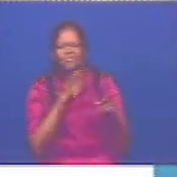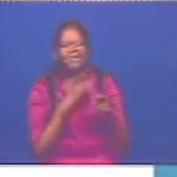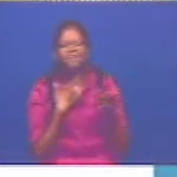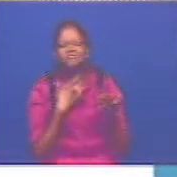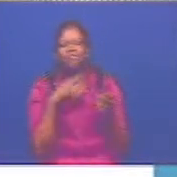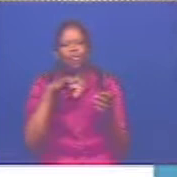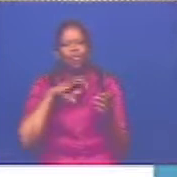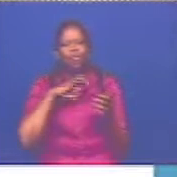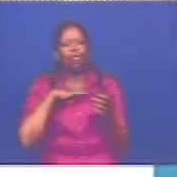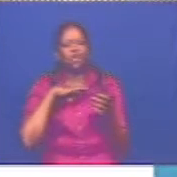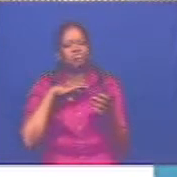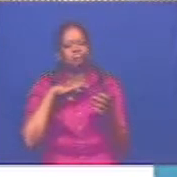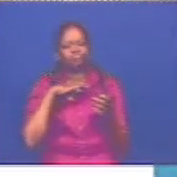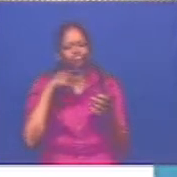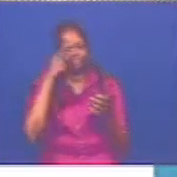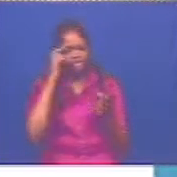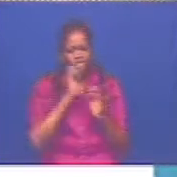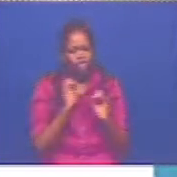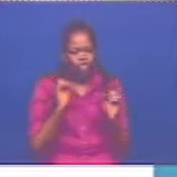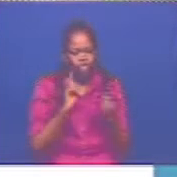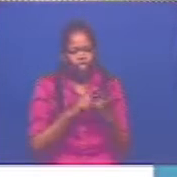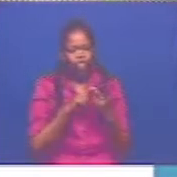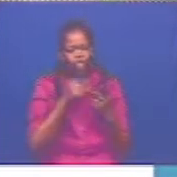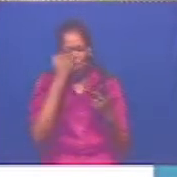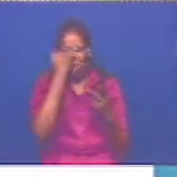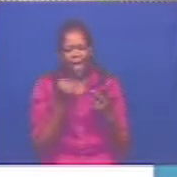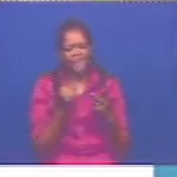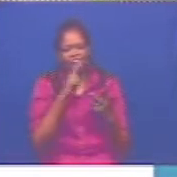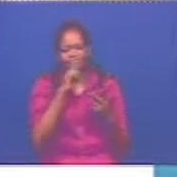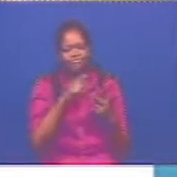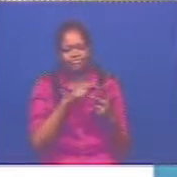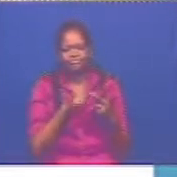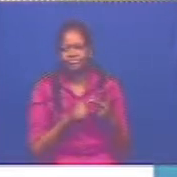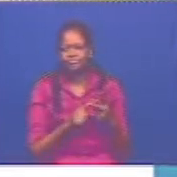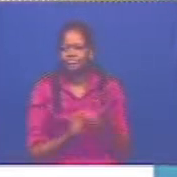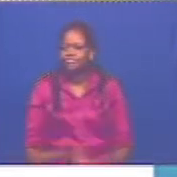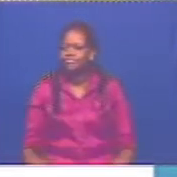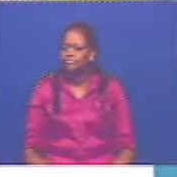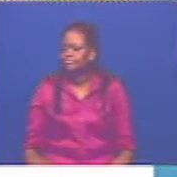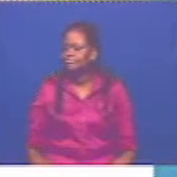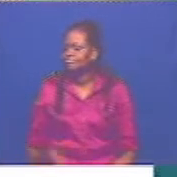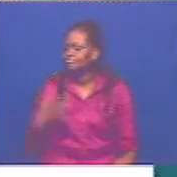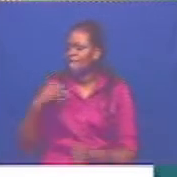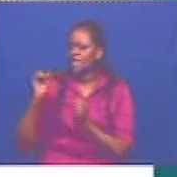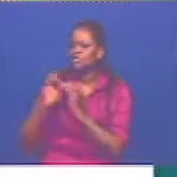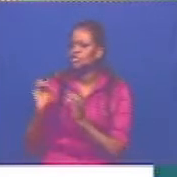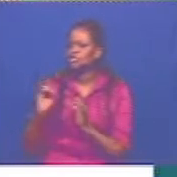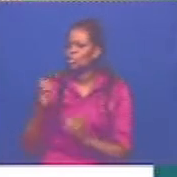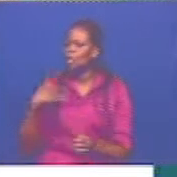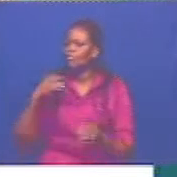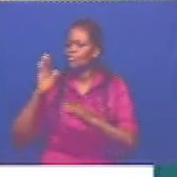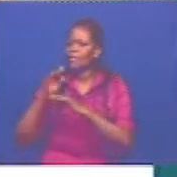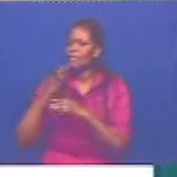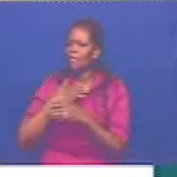own identity, and second, if that's the case, why do you think it's so? I disagree. We have our own type of music. Mimi naweza sema